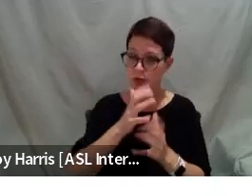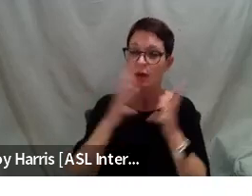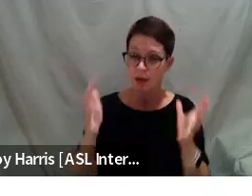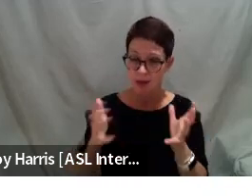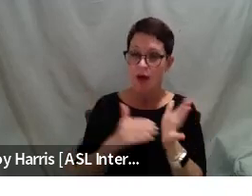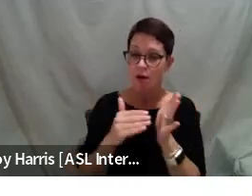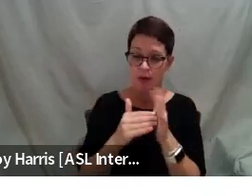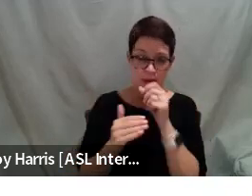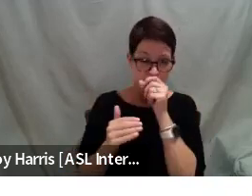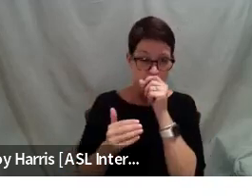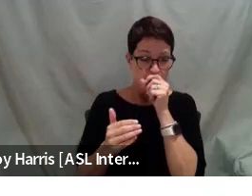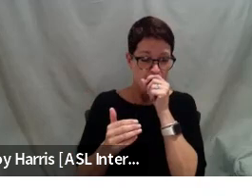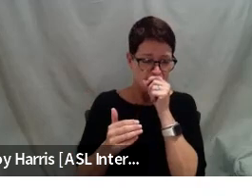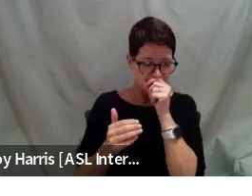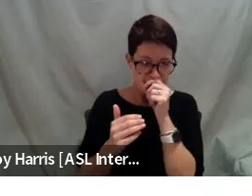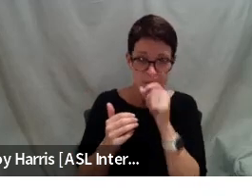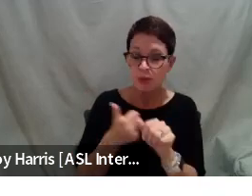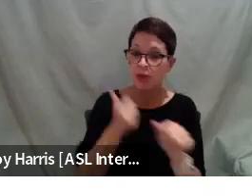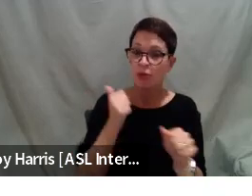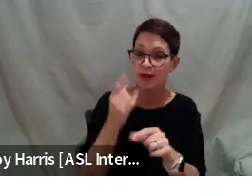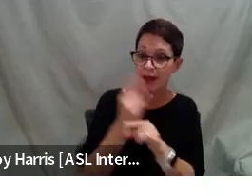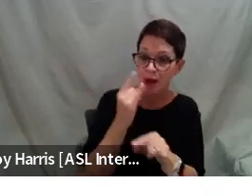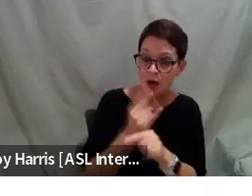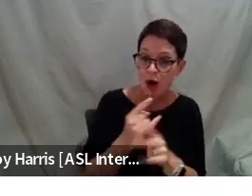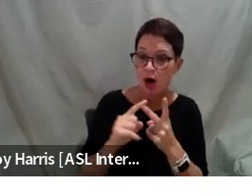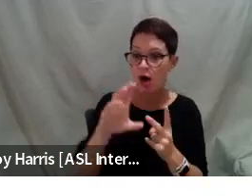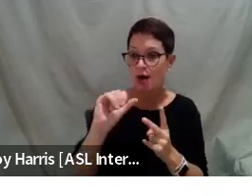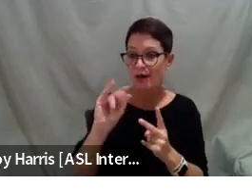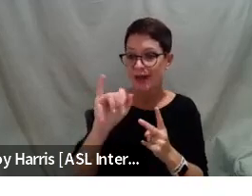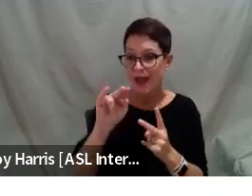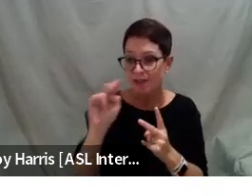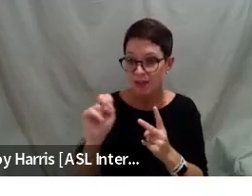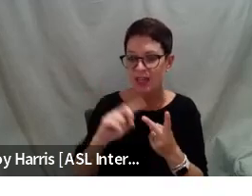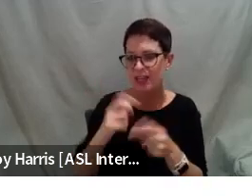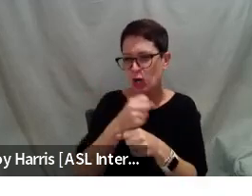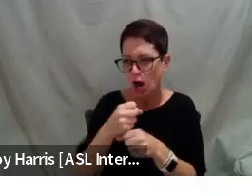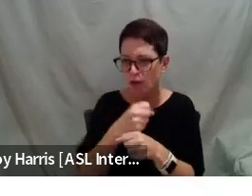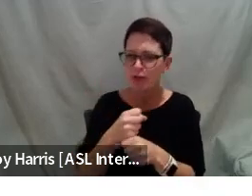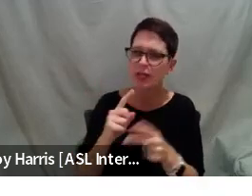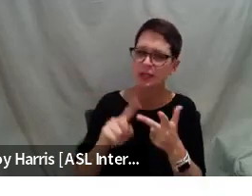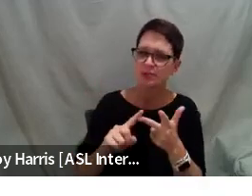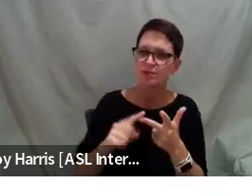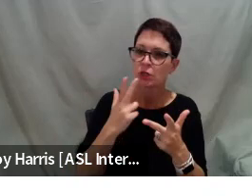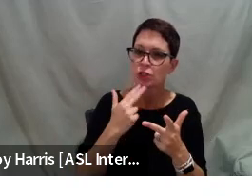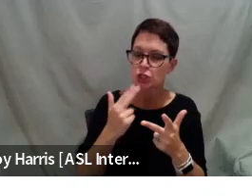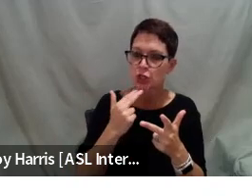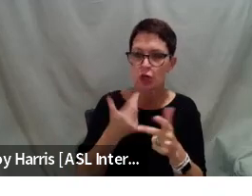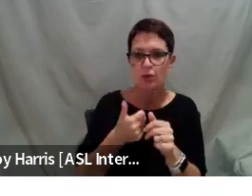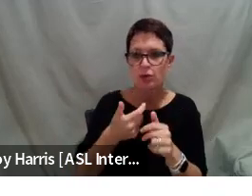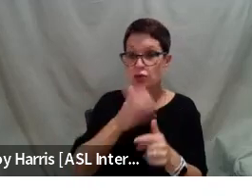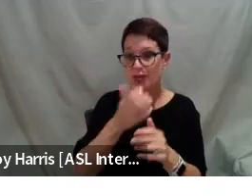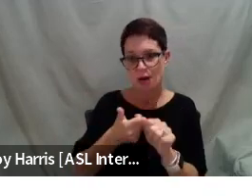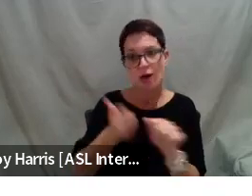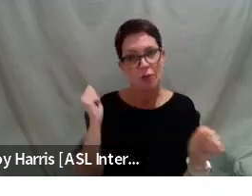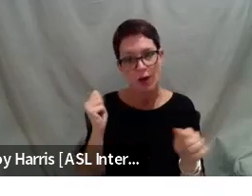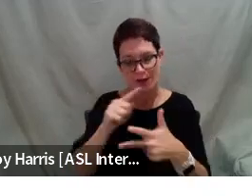avoid drinking things like alcohol or caffeine and sugary drinks because they